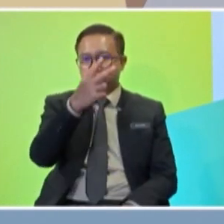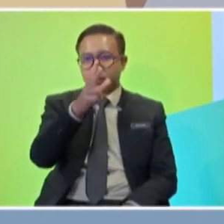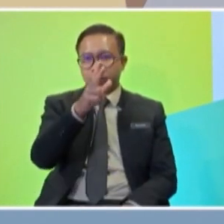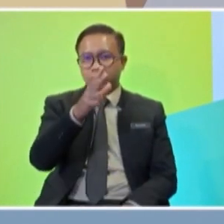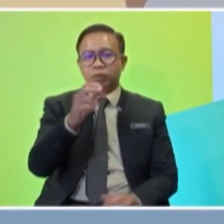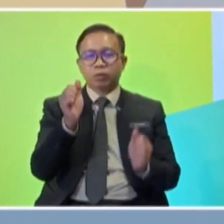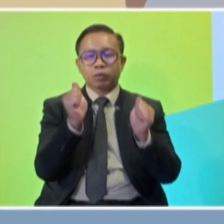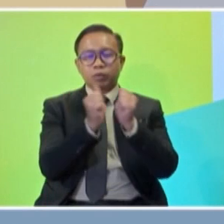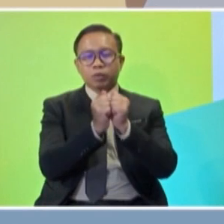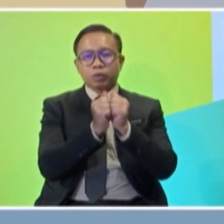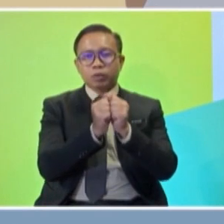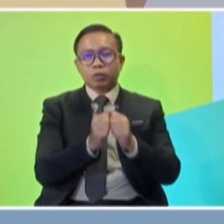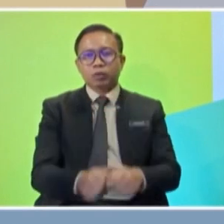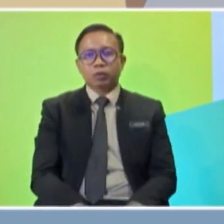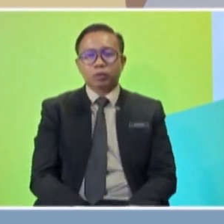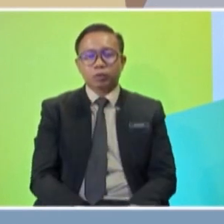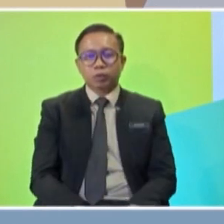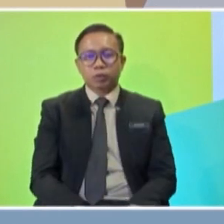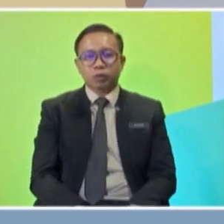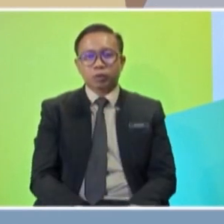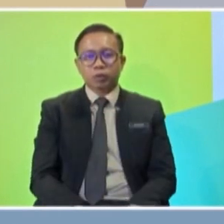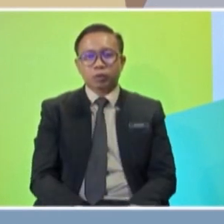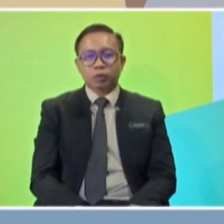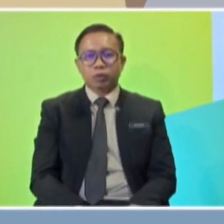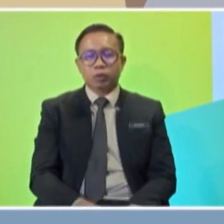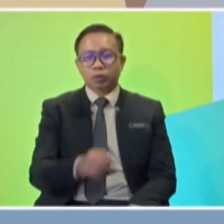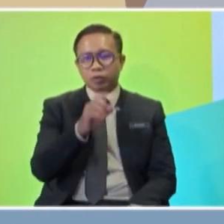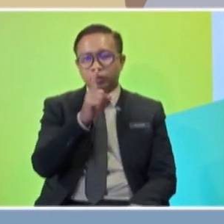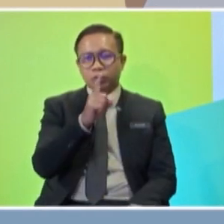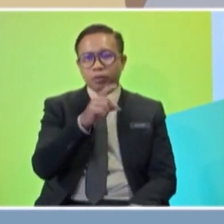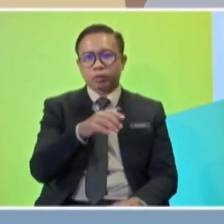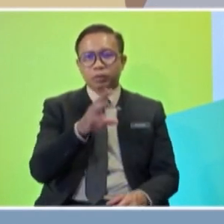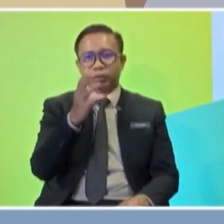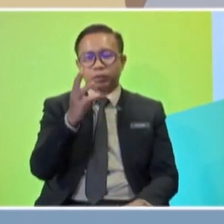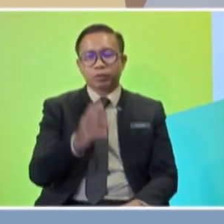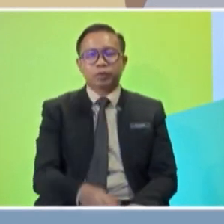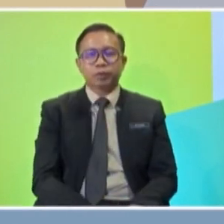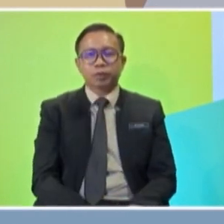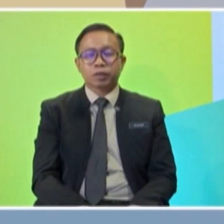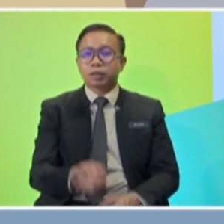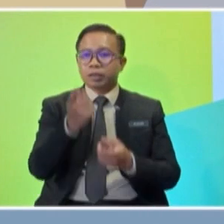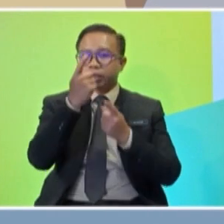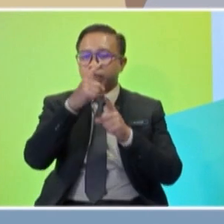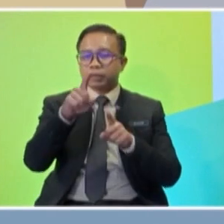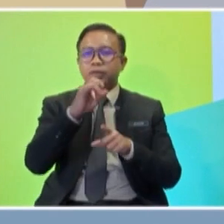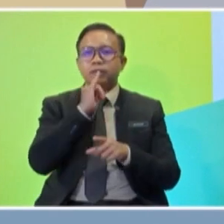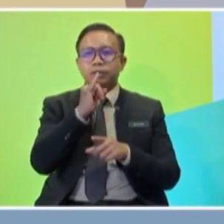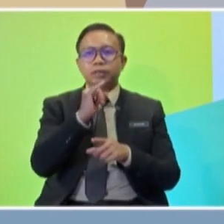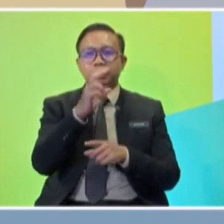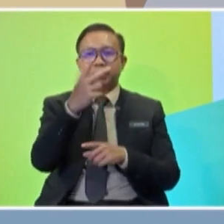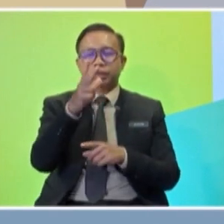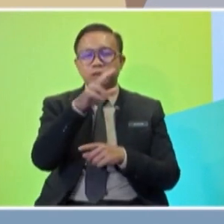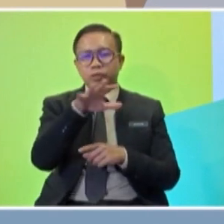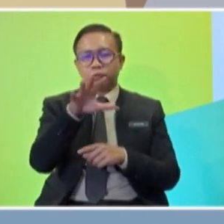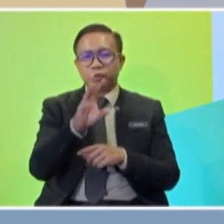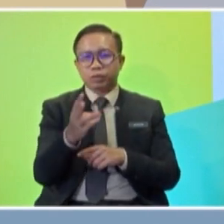with 1, 13, and 4 with 4 equal to 16. So, the answer is 13